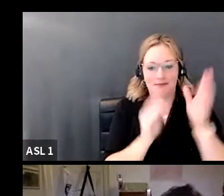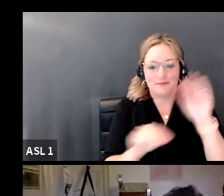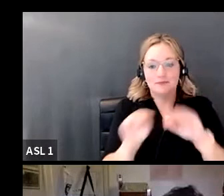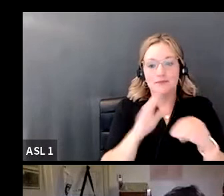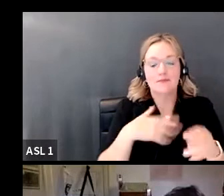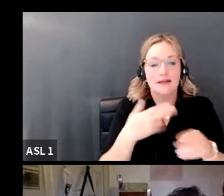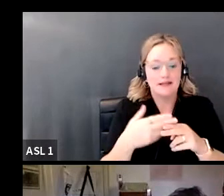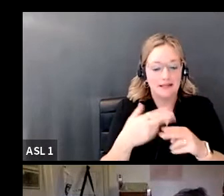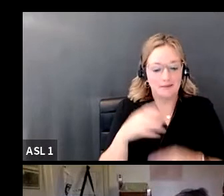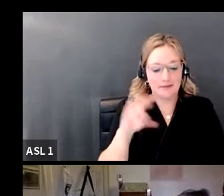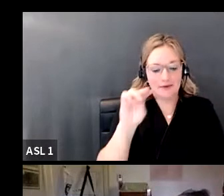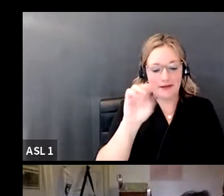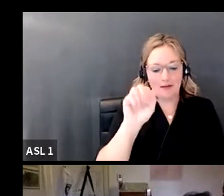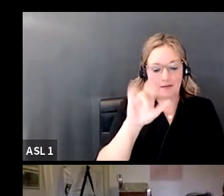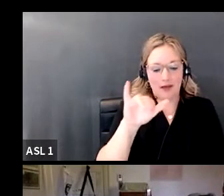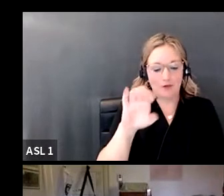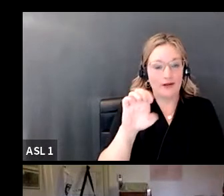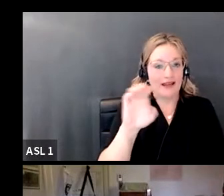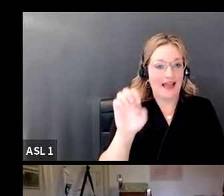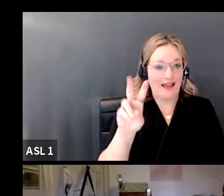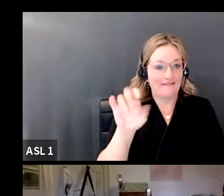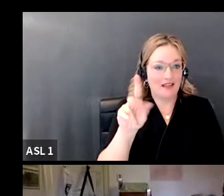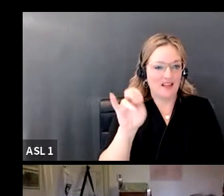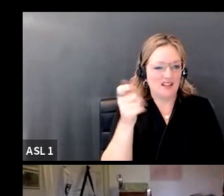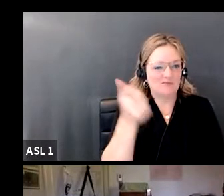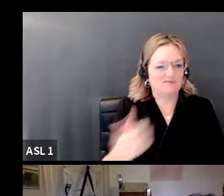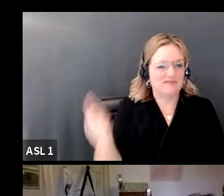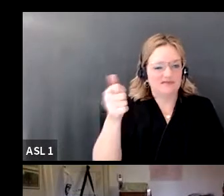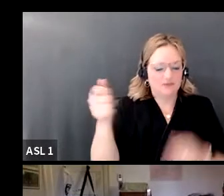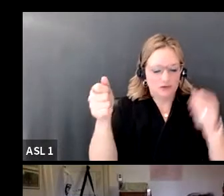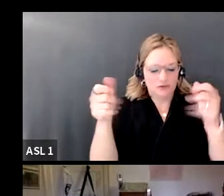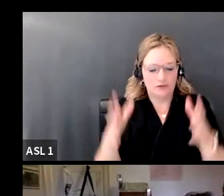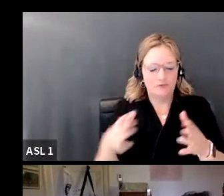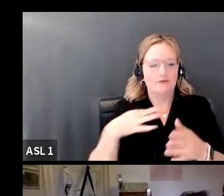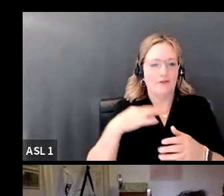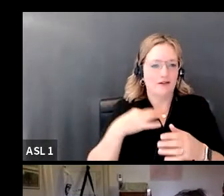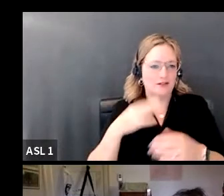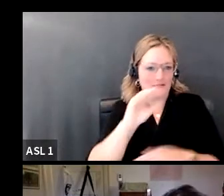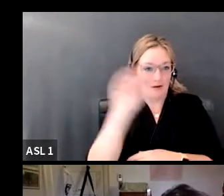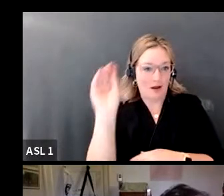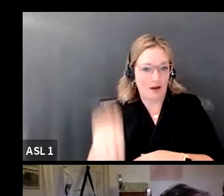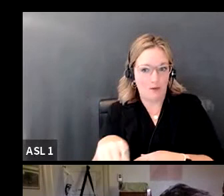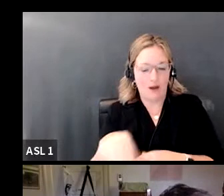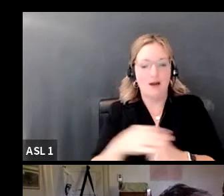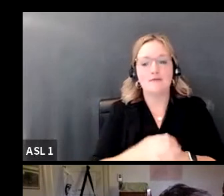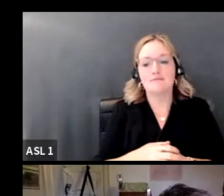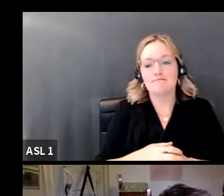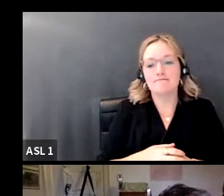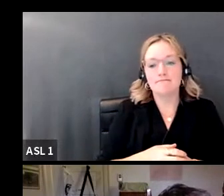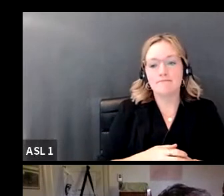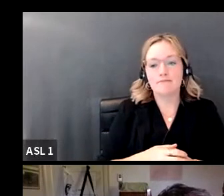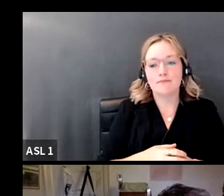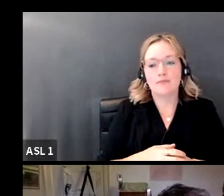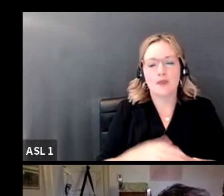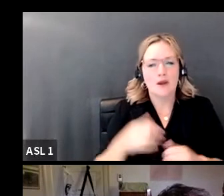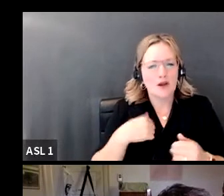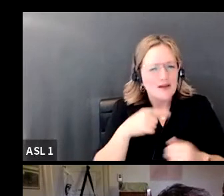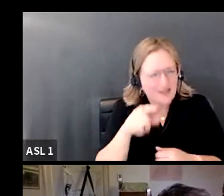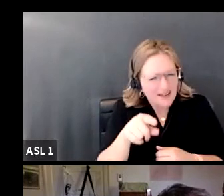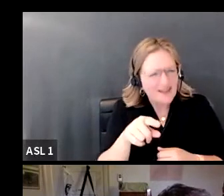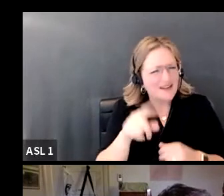executive director of volunteer ottawa and specifically volunteer ottawa would like to address the issue of fees for criminal record checks for